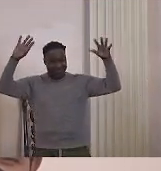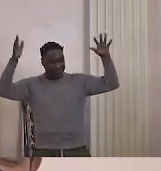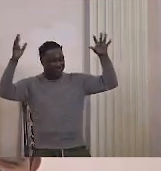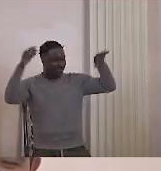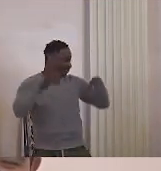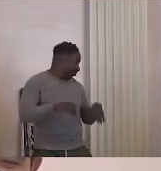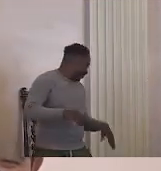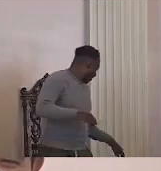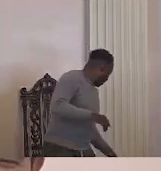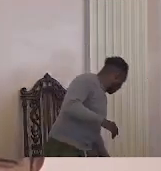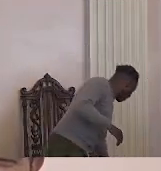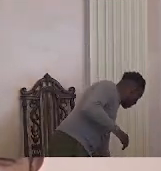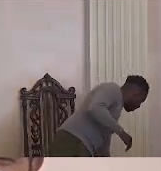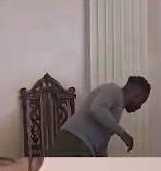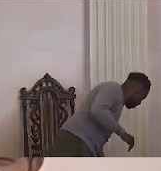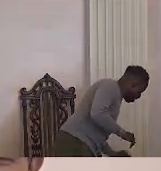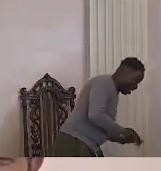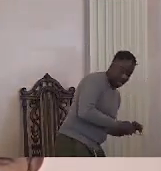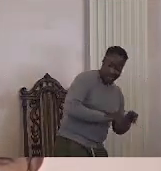Woo-hoo!